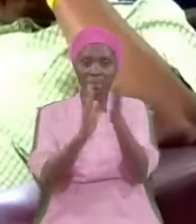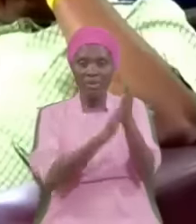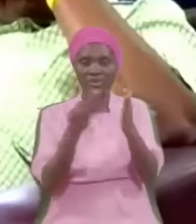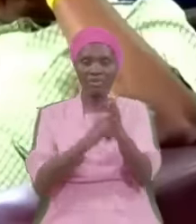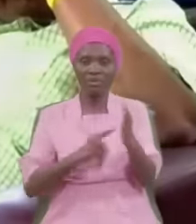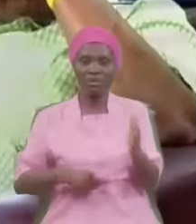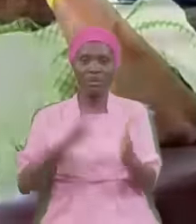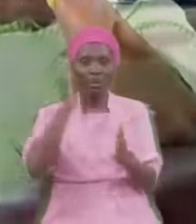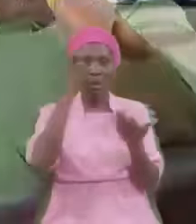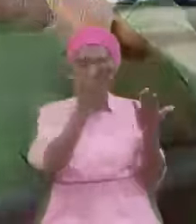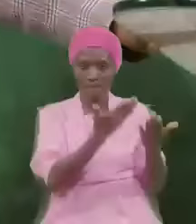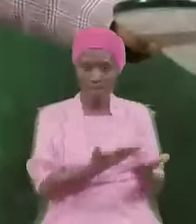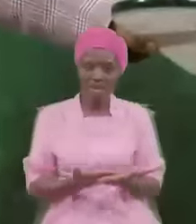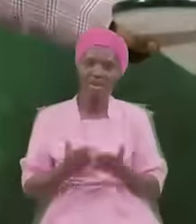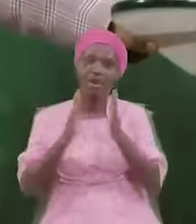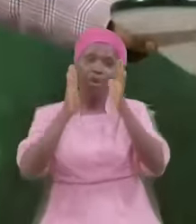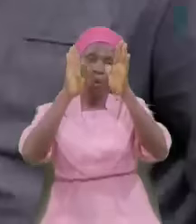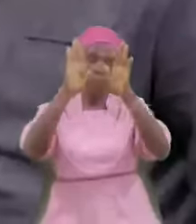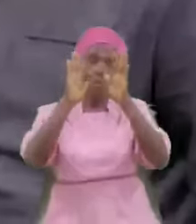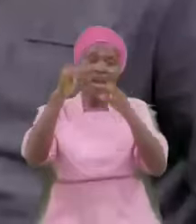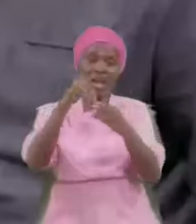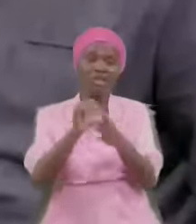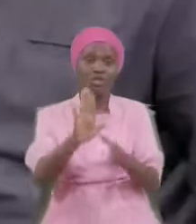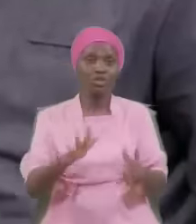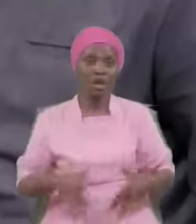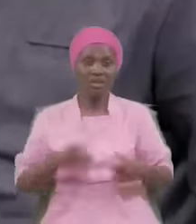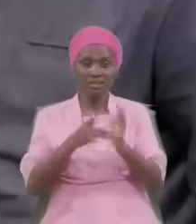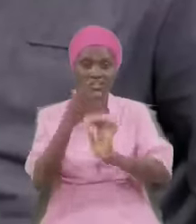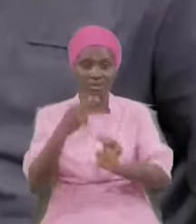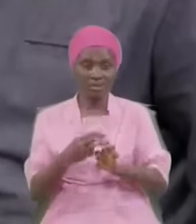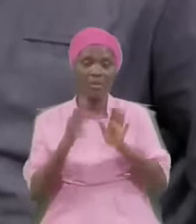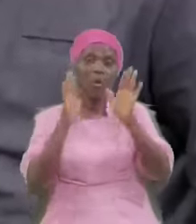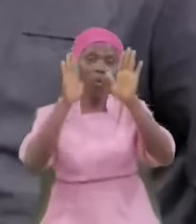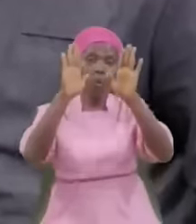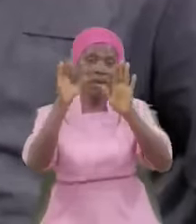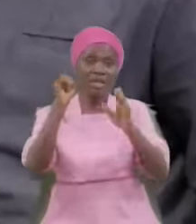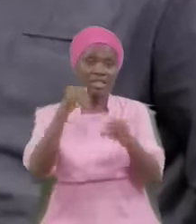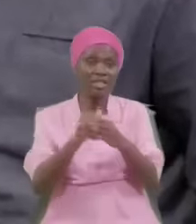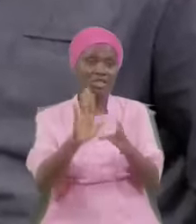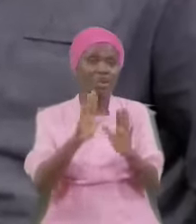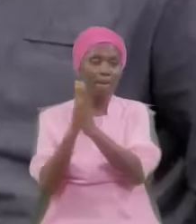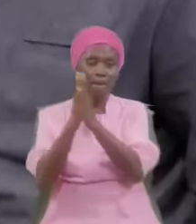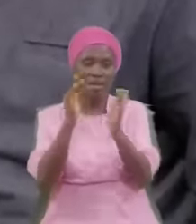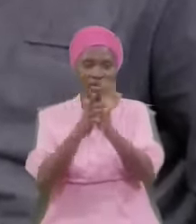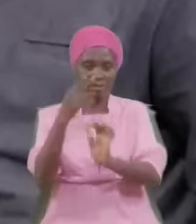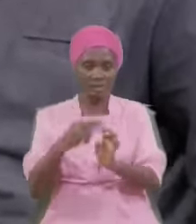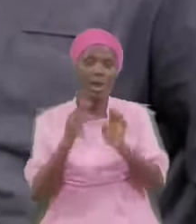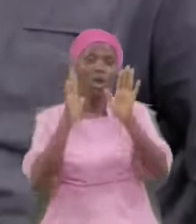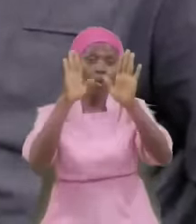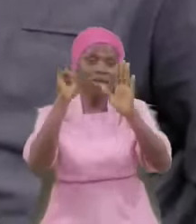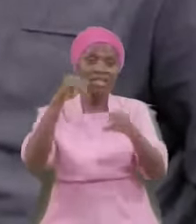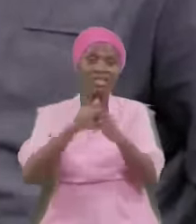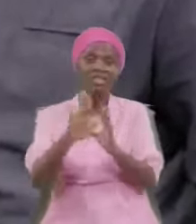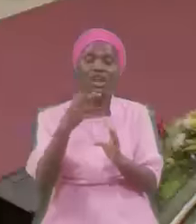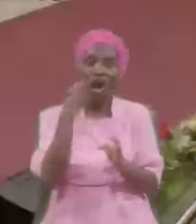bring wonders in your life. Amen. Wonders in your prayer. Wonders in your